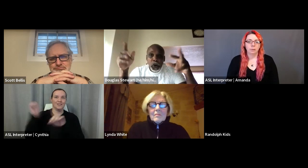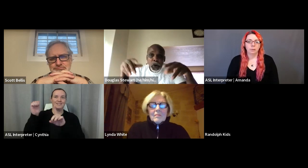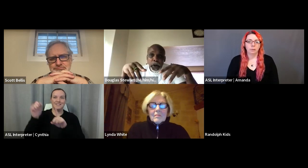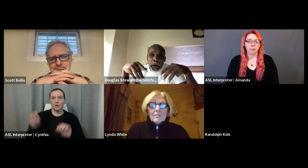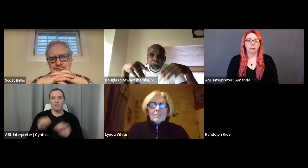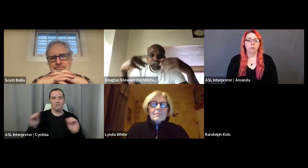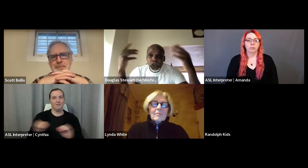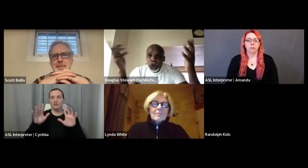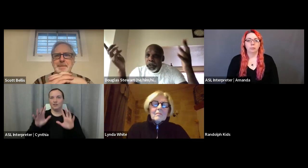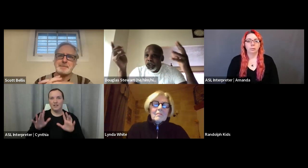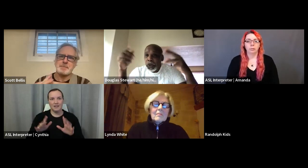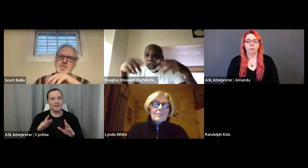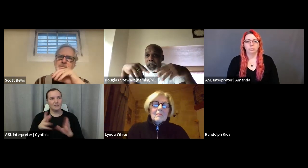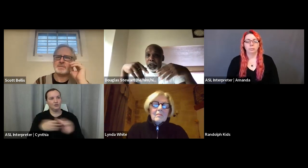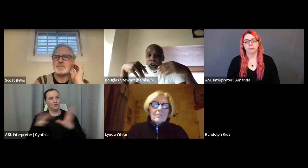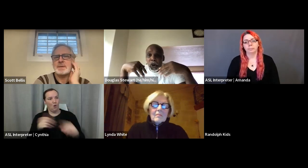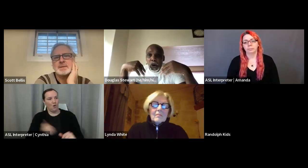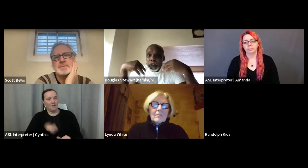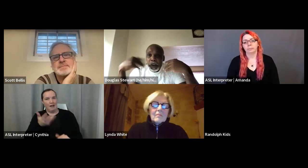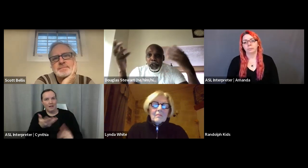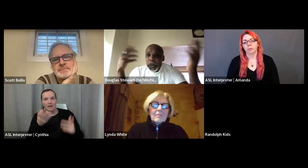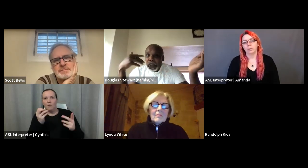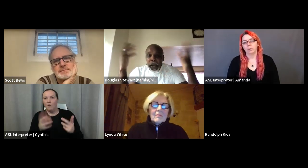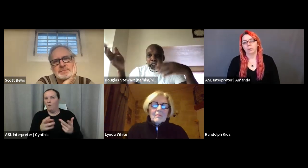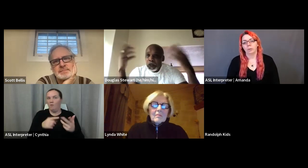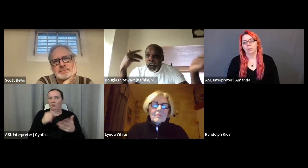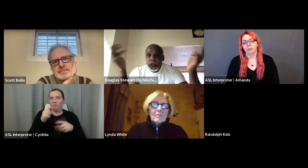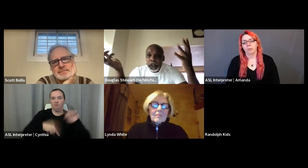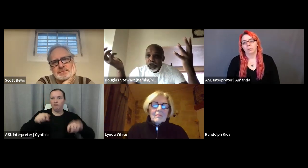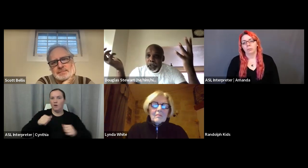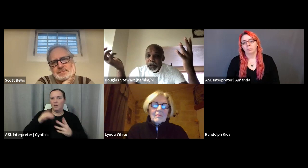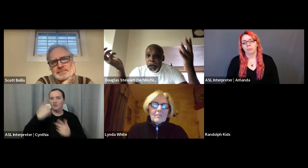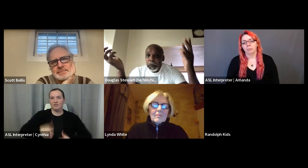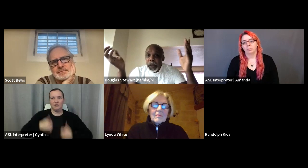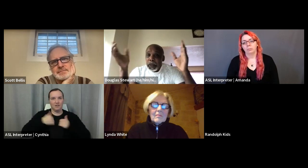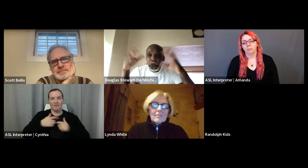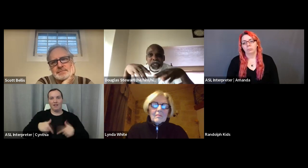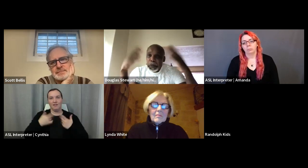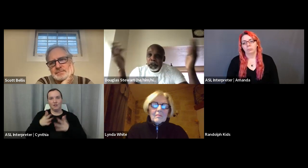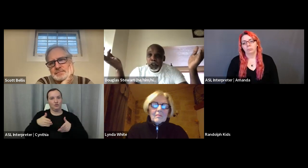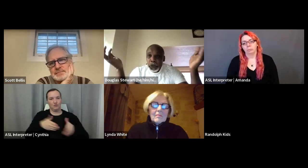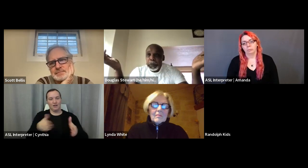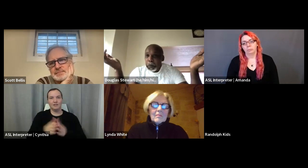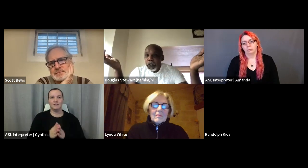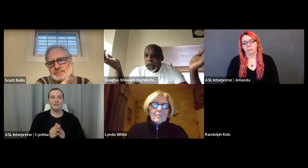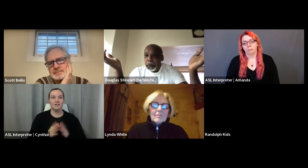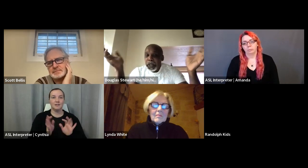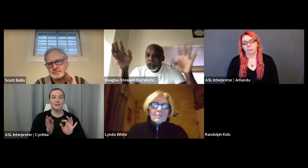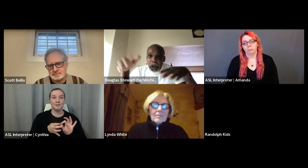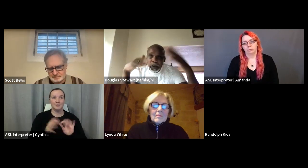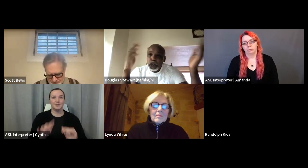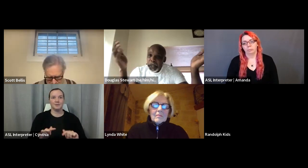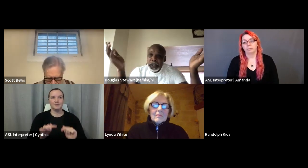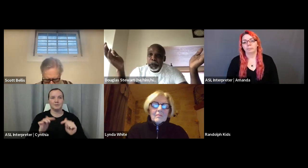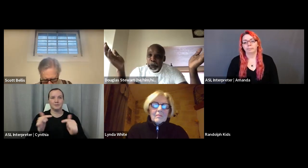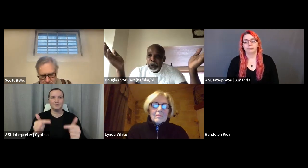magic or tell storytelling, or various ways to kind of survive on the street. This was similar for Jewish people, frankly, because